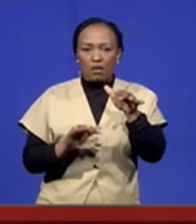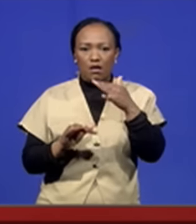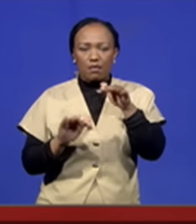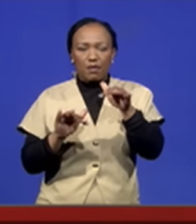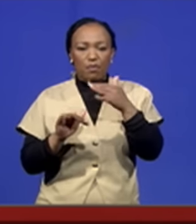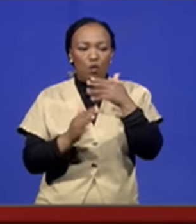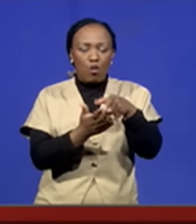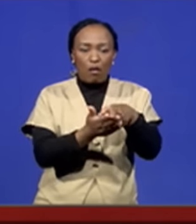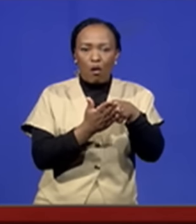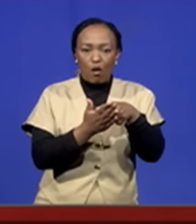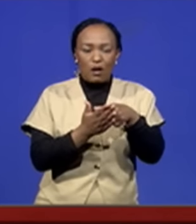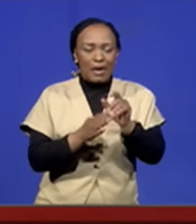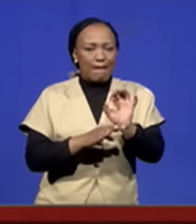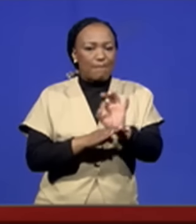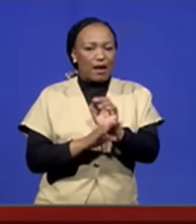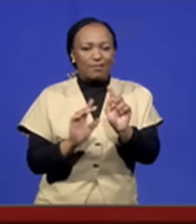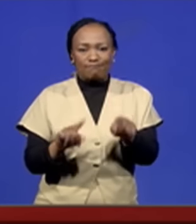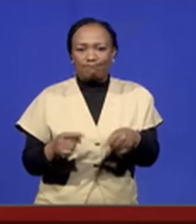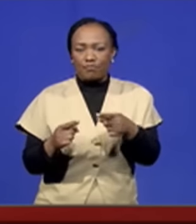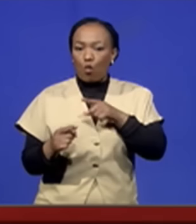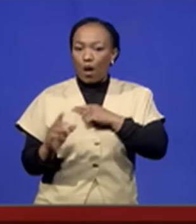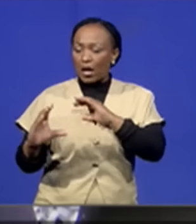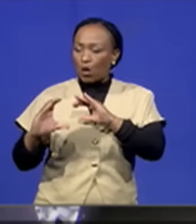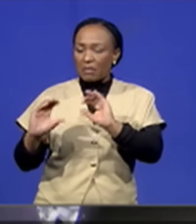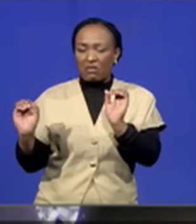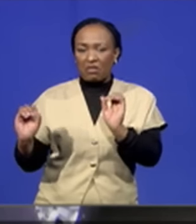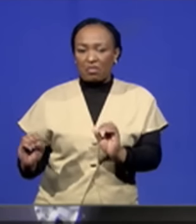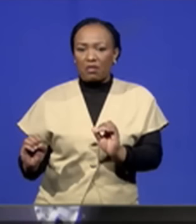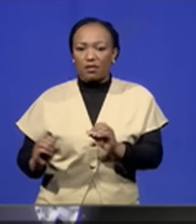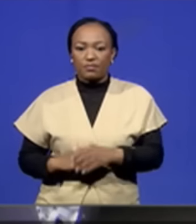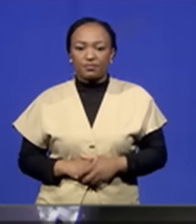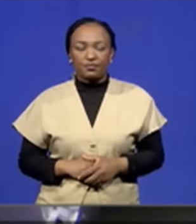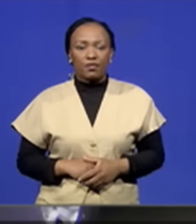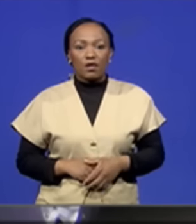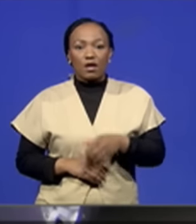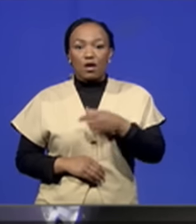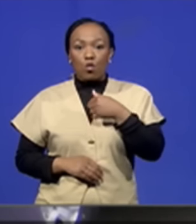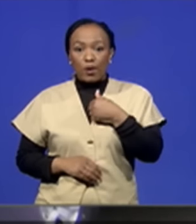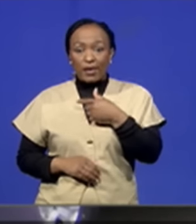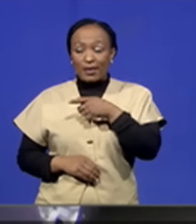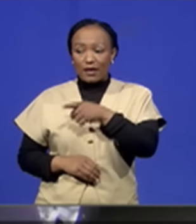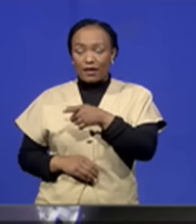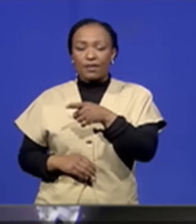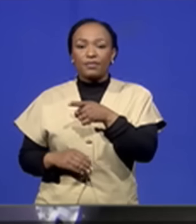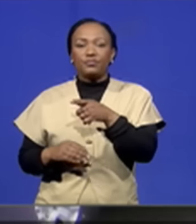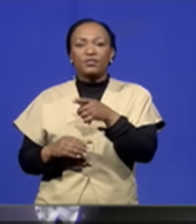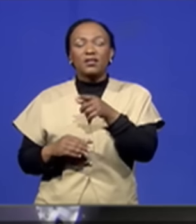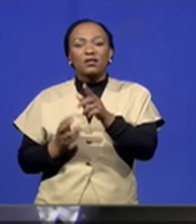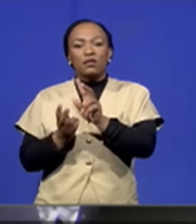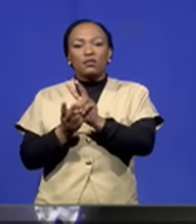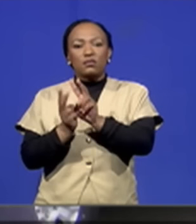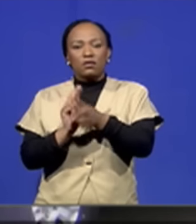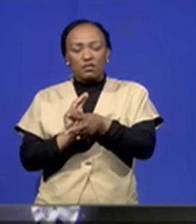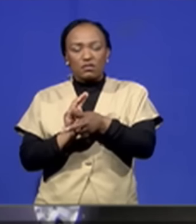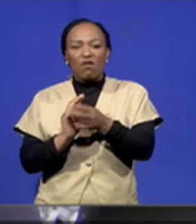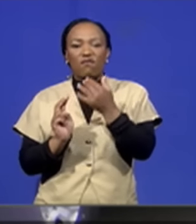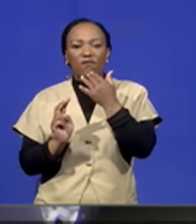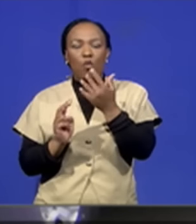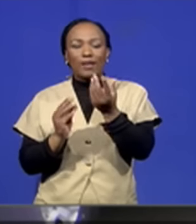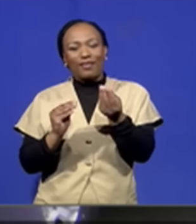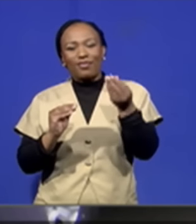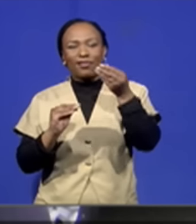batlamedi ba ditirelo. We leave loan sharks, but then even loan sharks themselves, they no longer want us. You understand? And